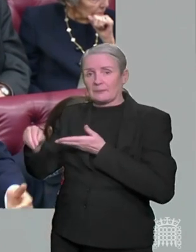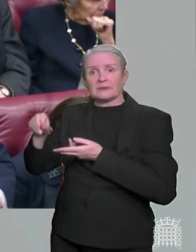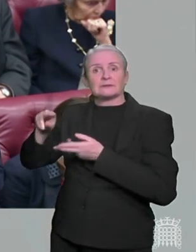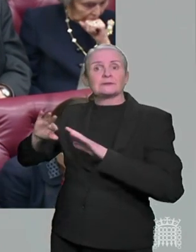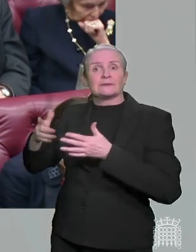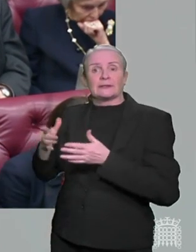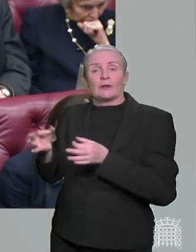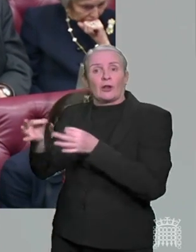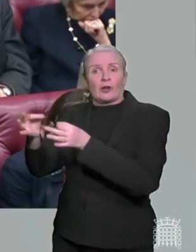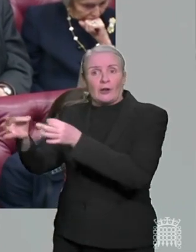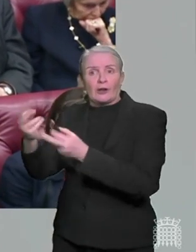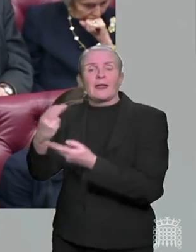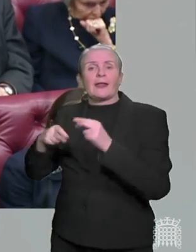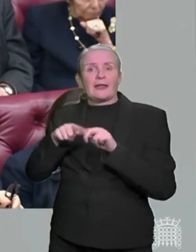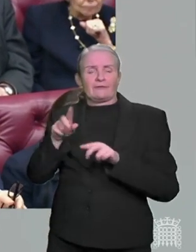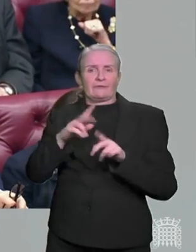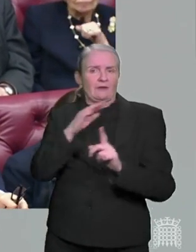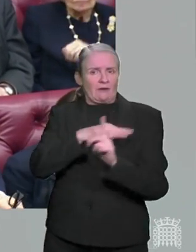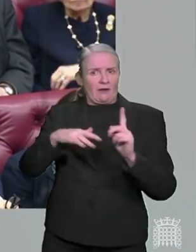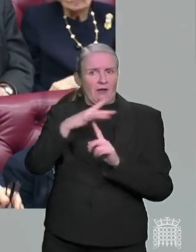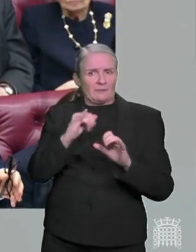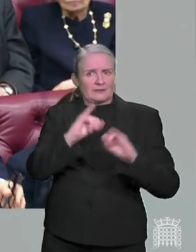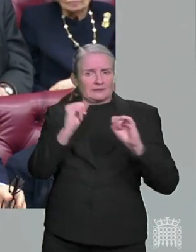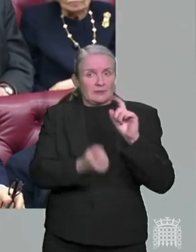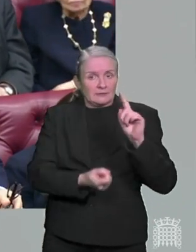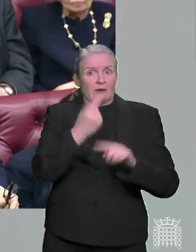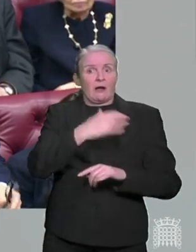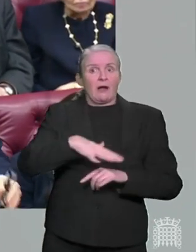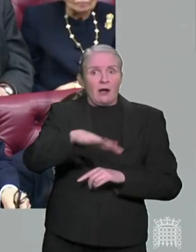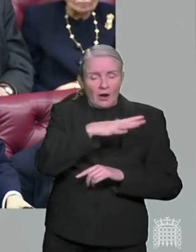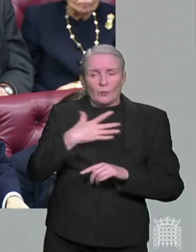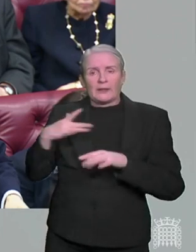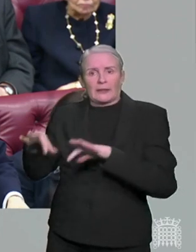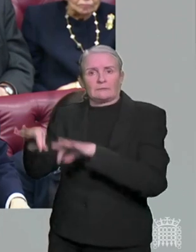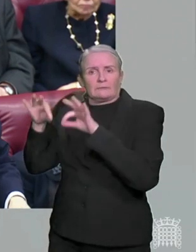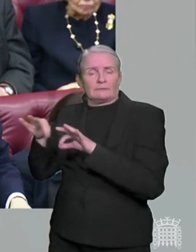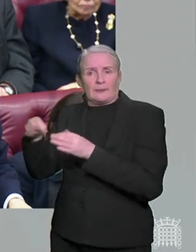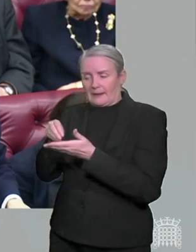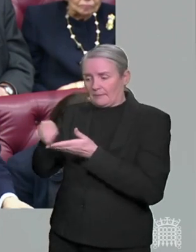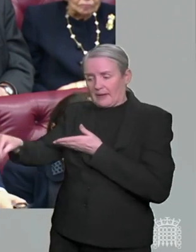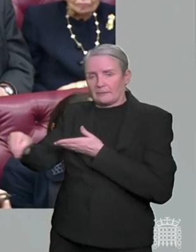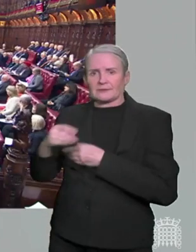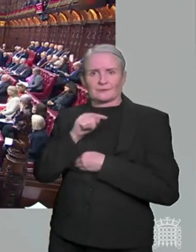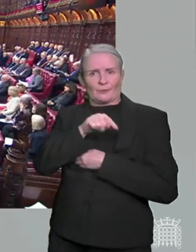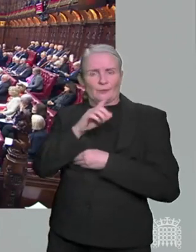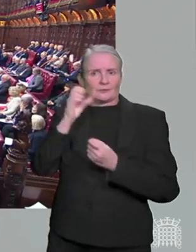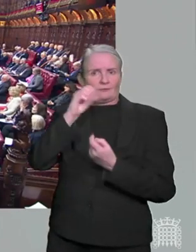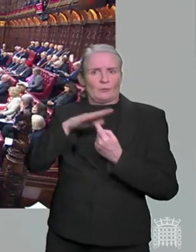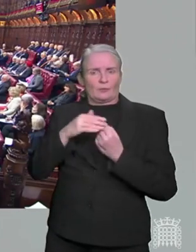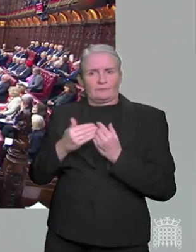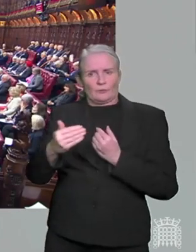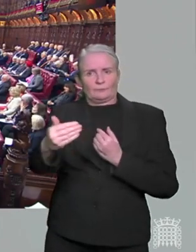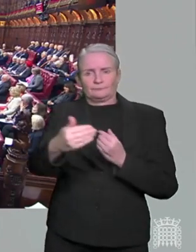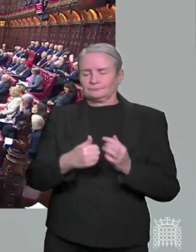if they suffer a climate disaster or some other unforeseen event, I think they can be a big part of the future as well. My Lords, would the